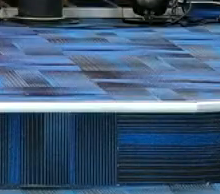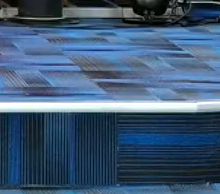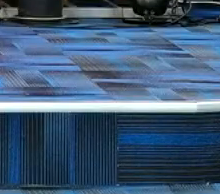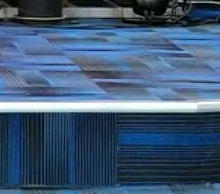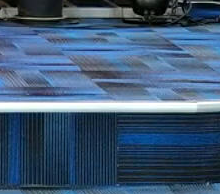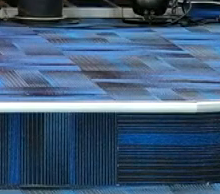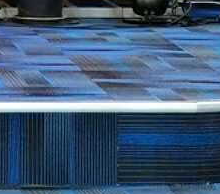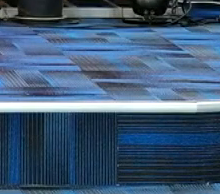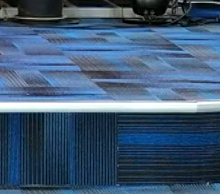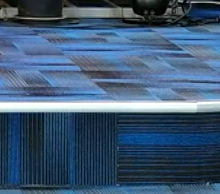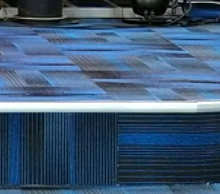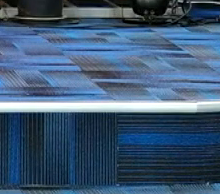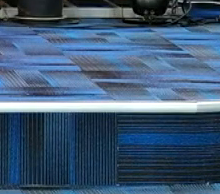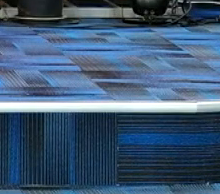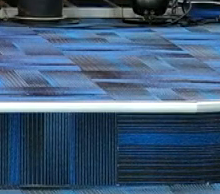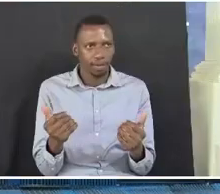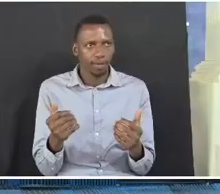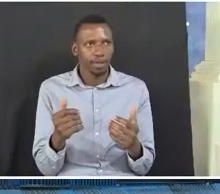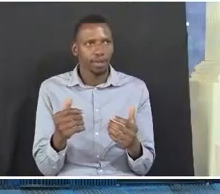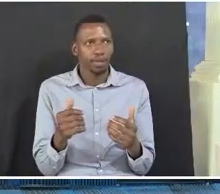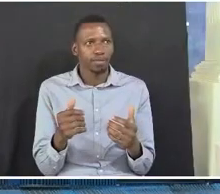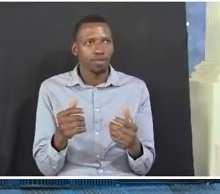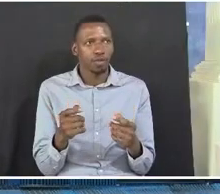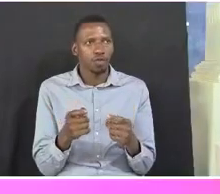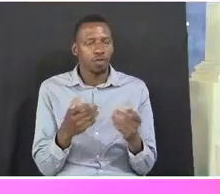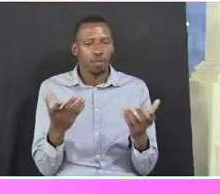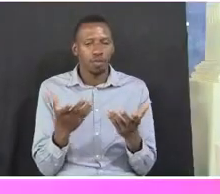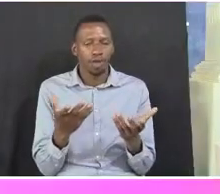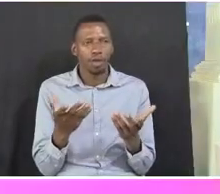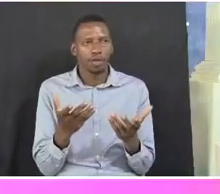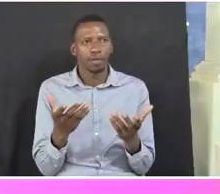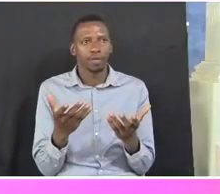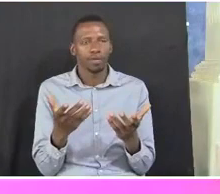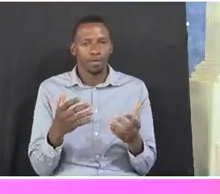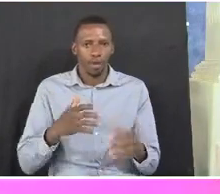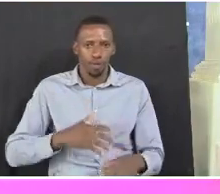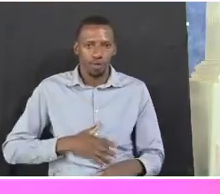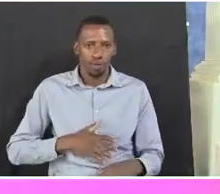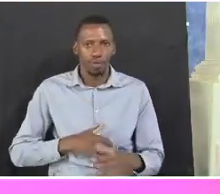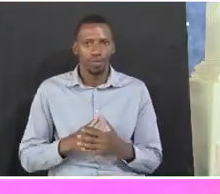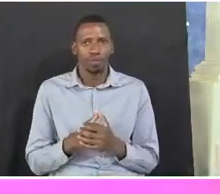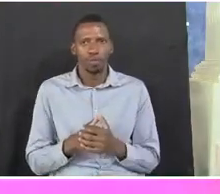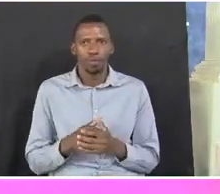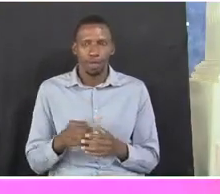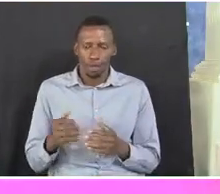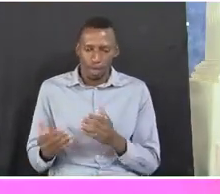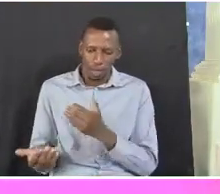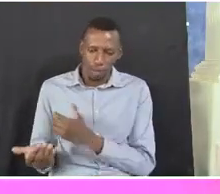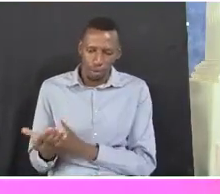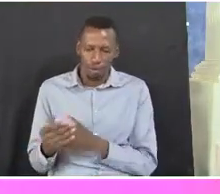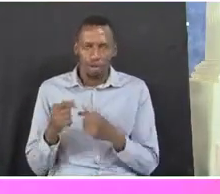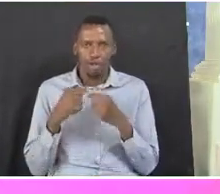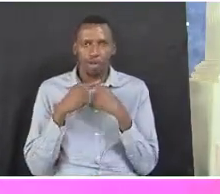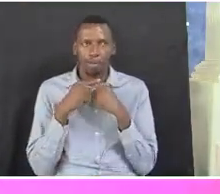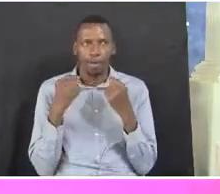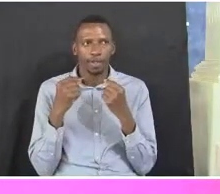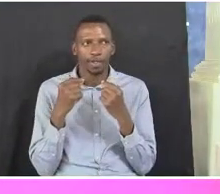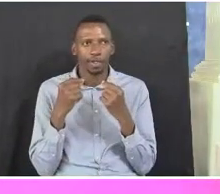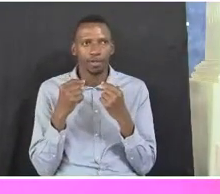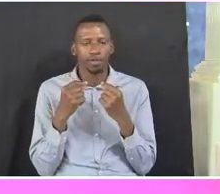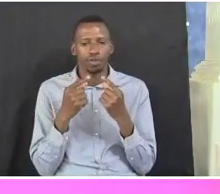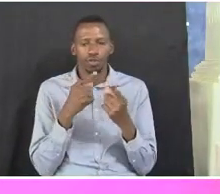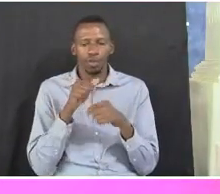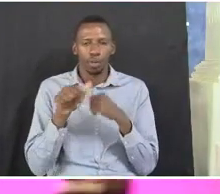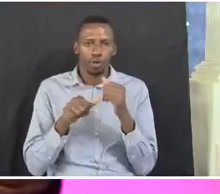moment a child begins, actually from the womb, that's what in the morning, Pastor talked of the book